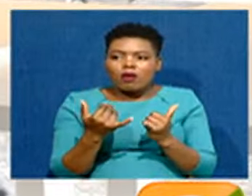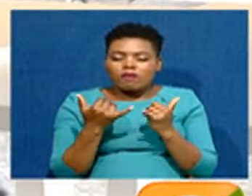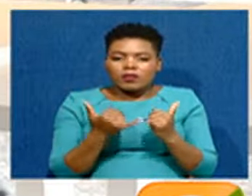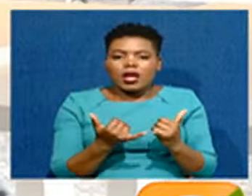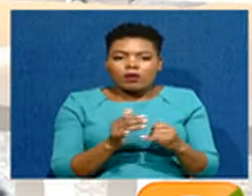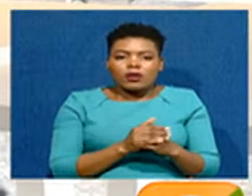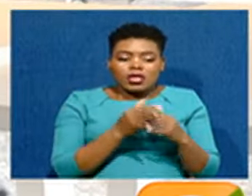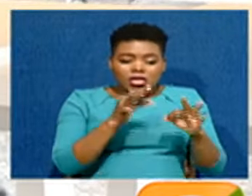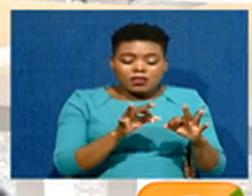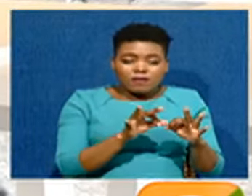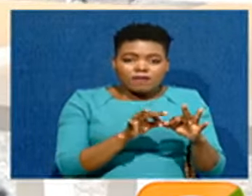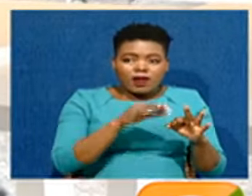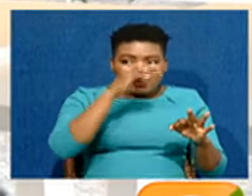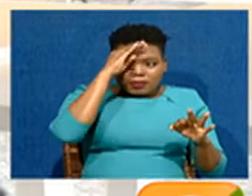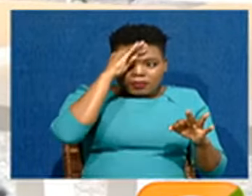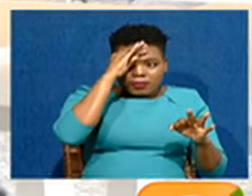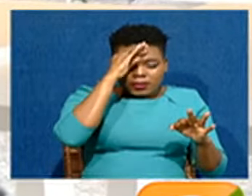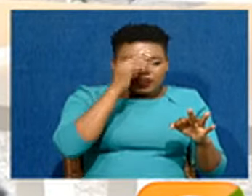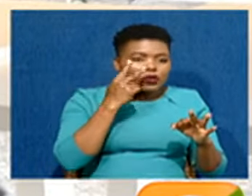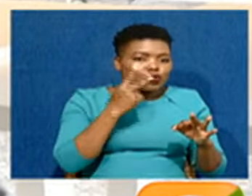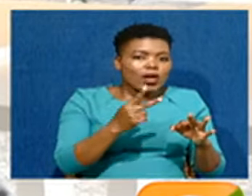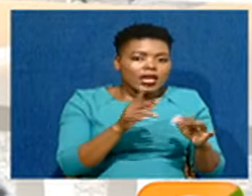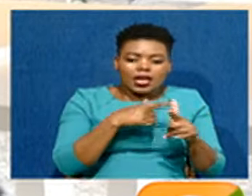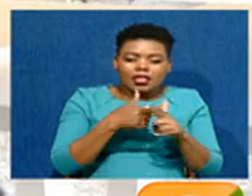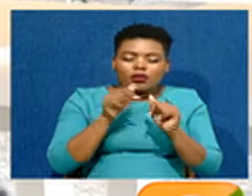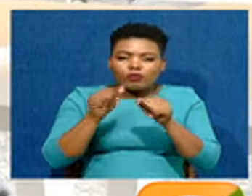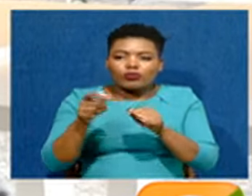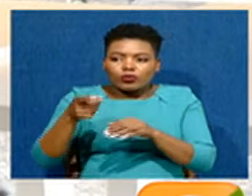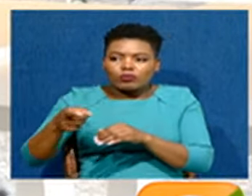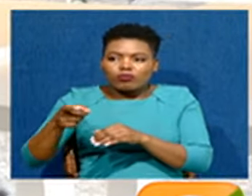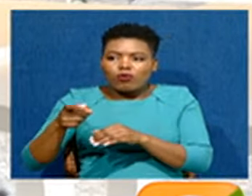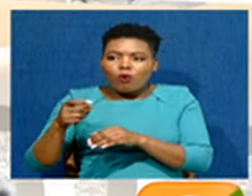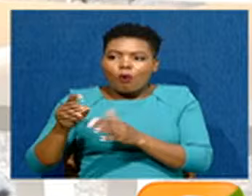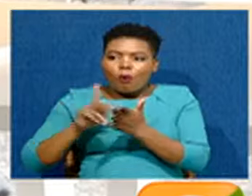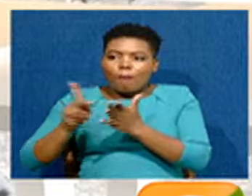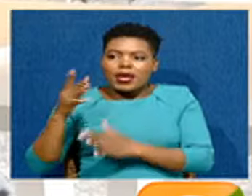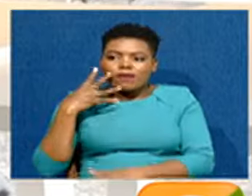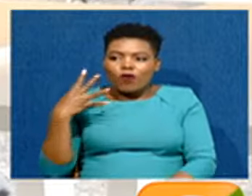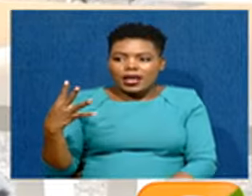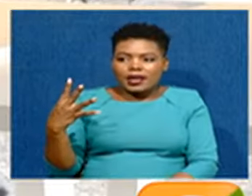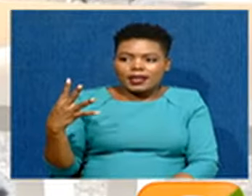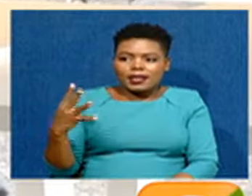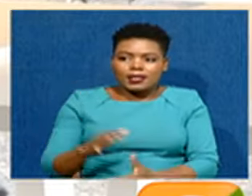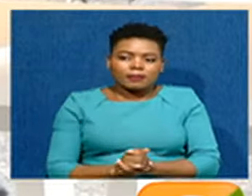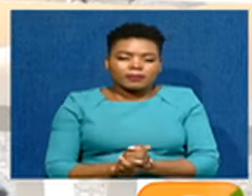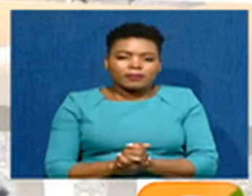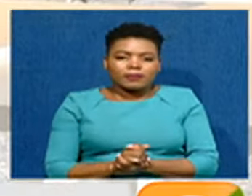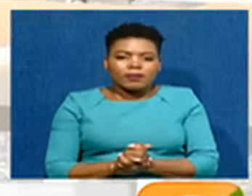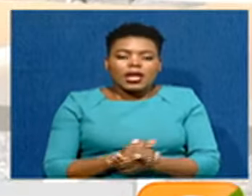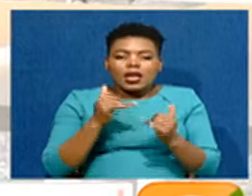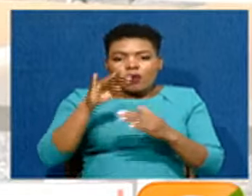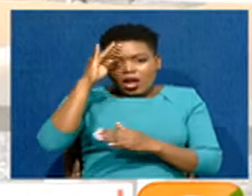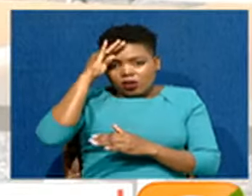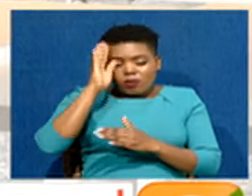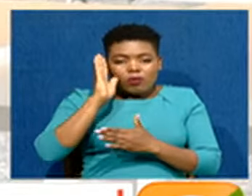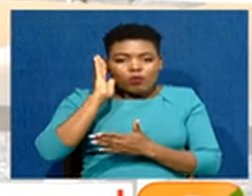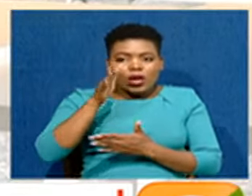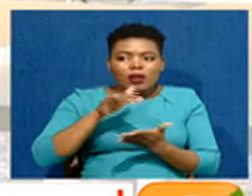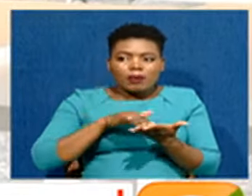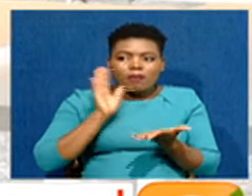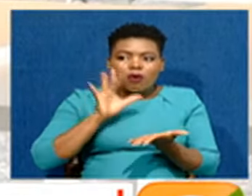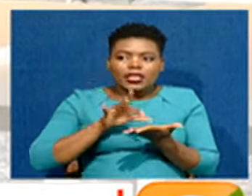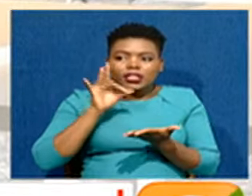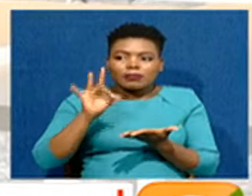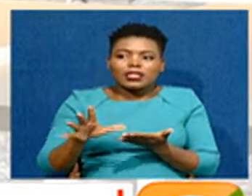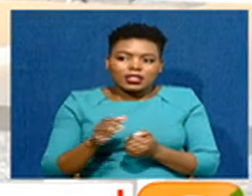products here will be uncompetitive, which are manufactured locally. And it's across the entire industry. They will be more expensive, which means that it